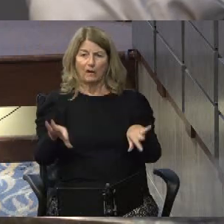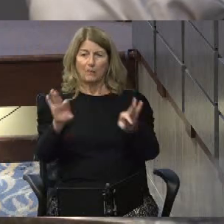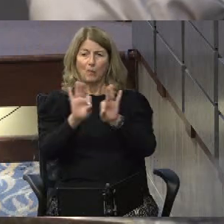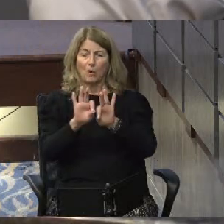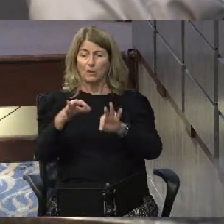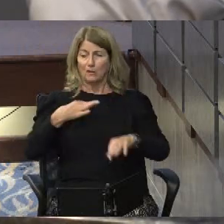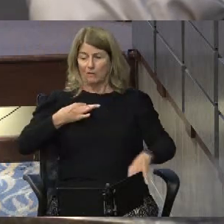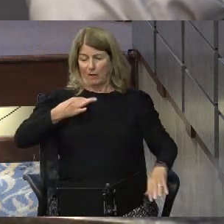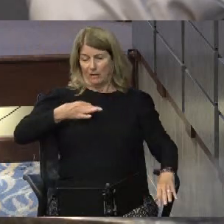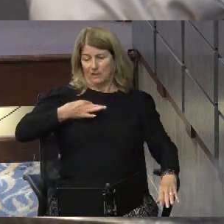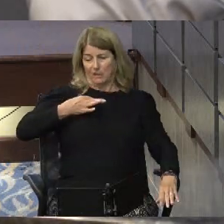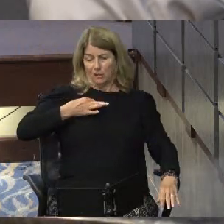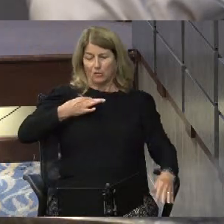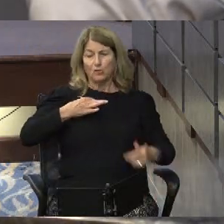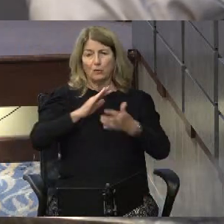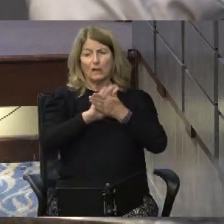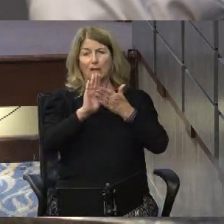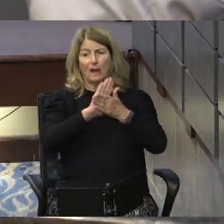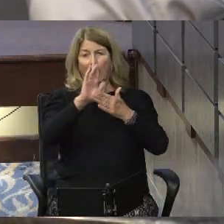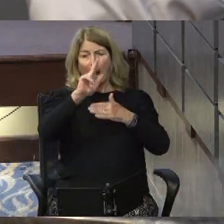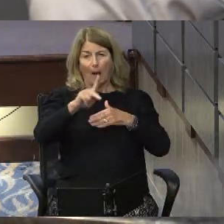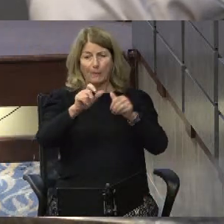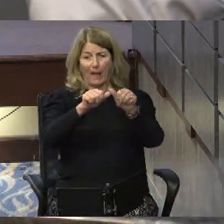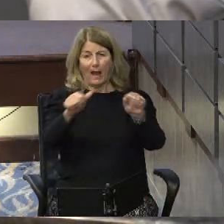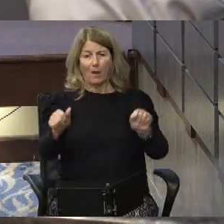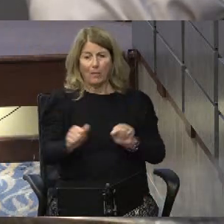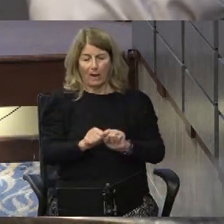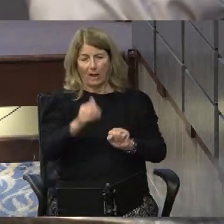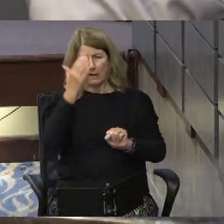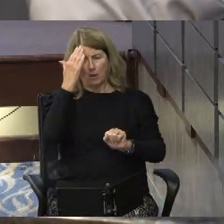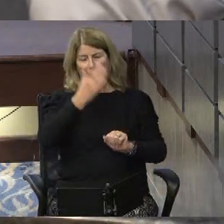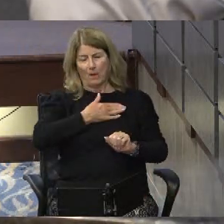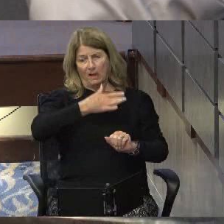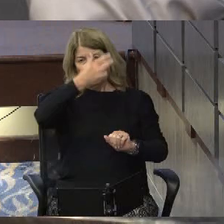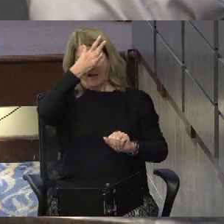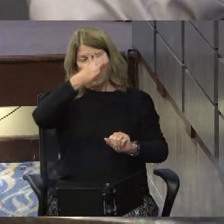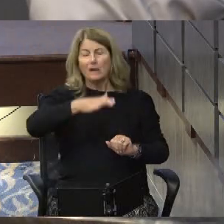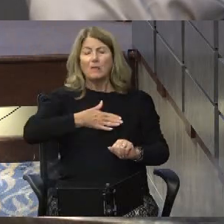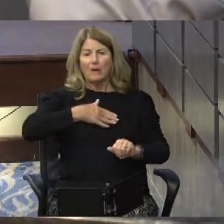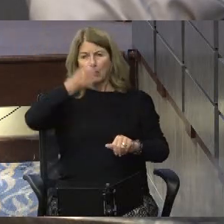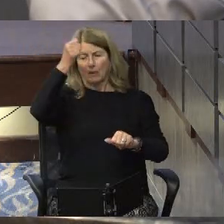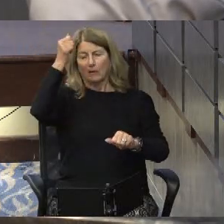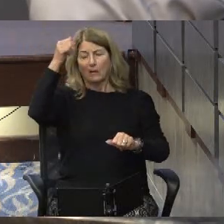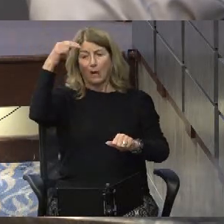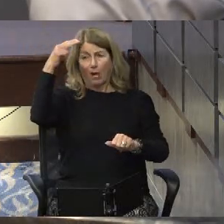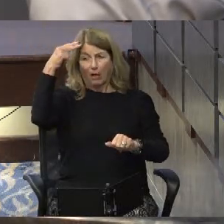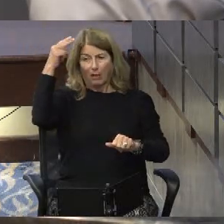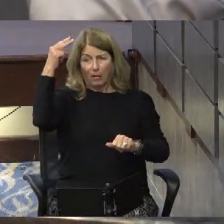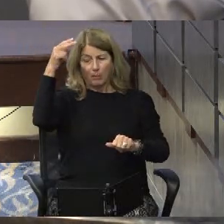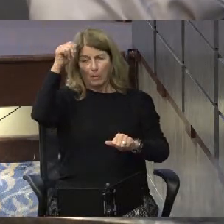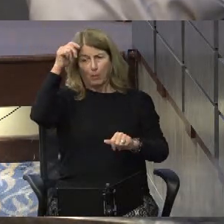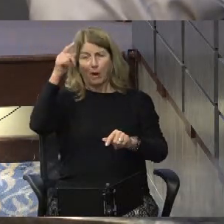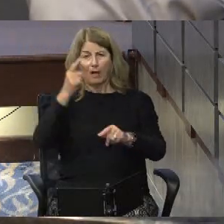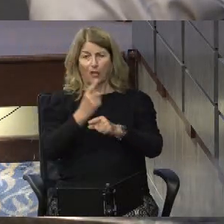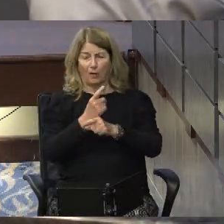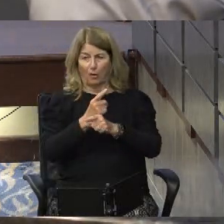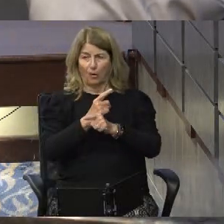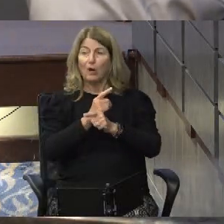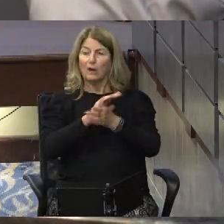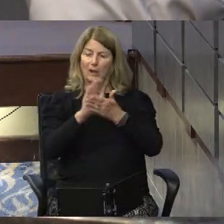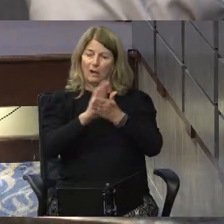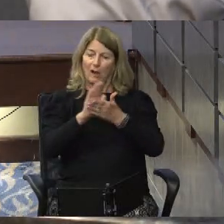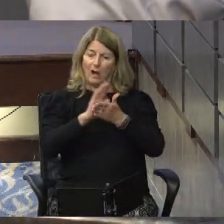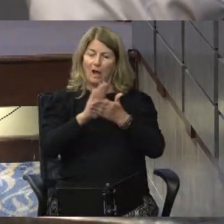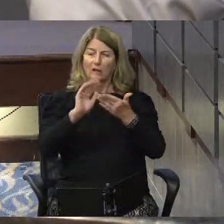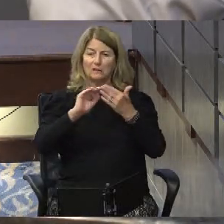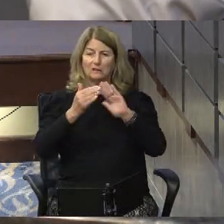and clearing up the area, because I know my dad and my uncles all took part in cleaning the city of Waco's,